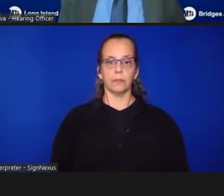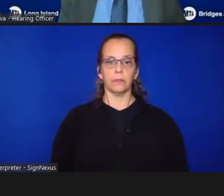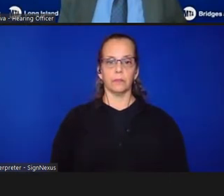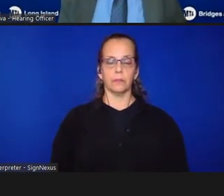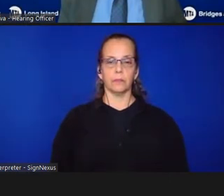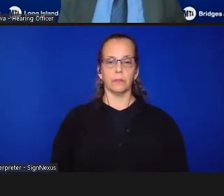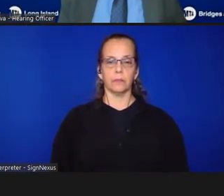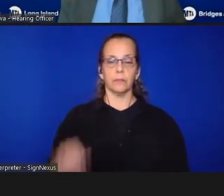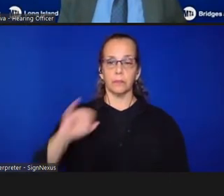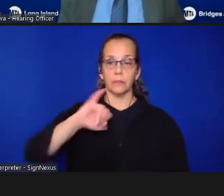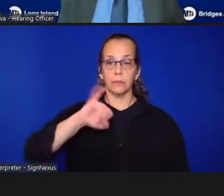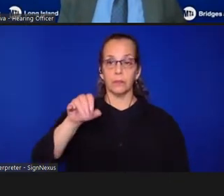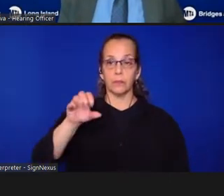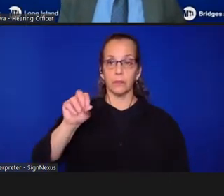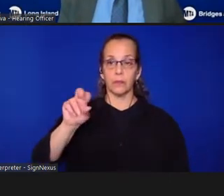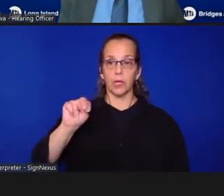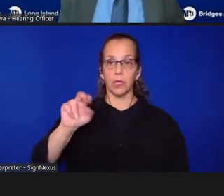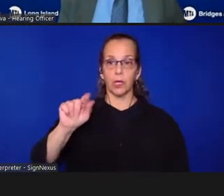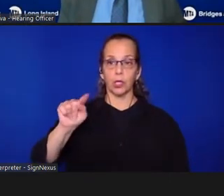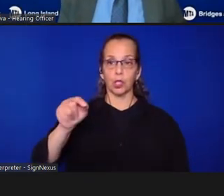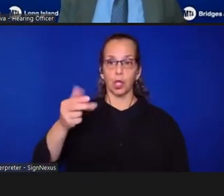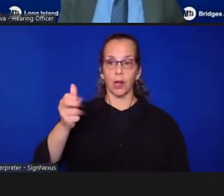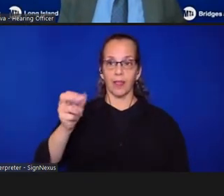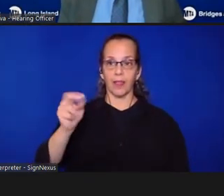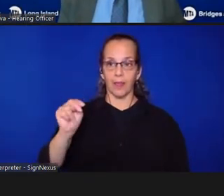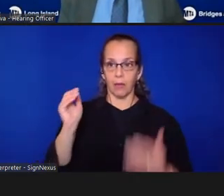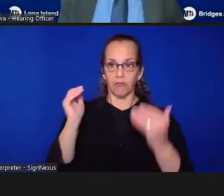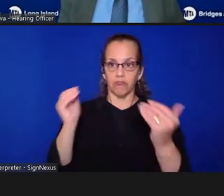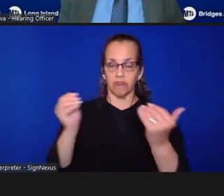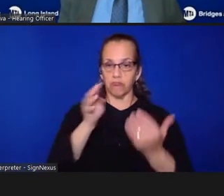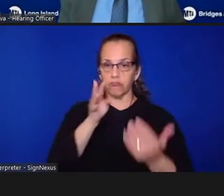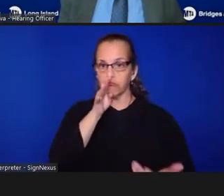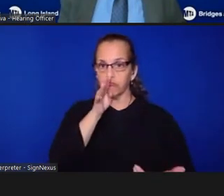Jonathan you man mute yourself and begin your remarks